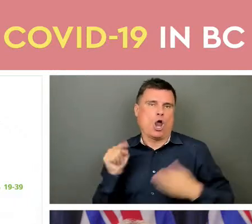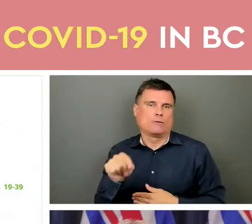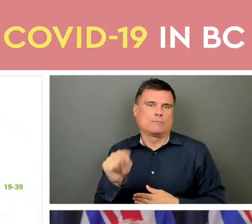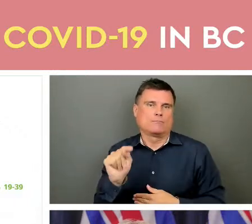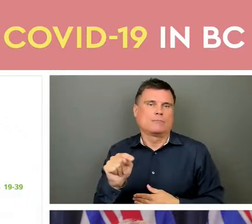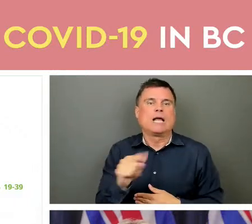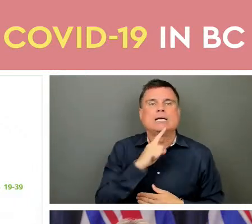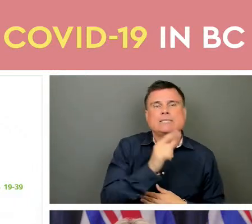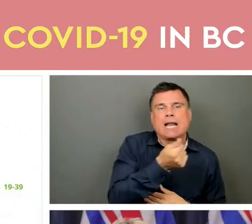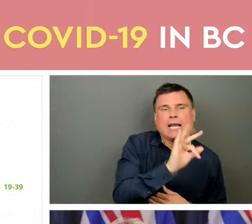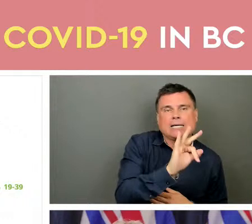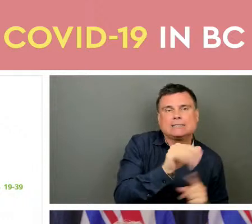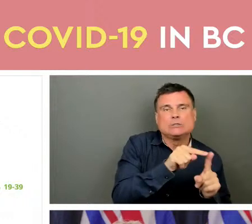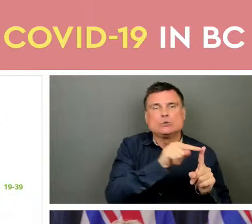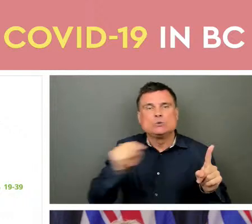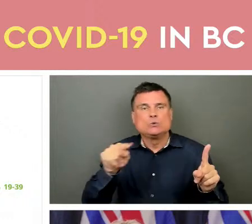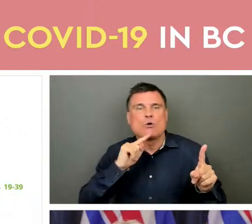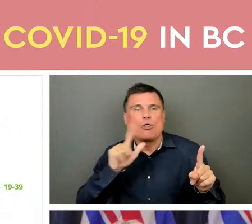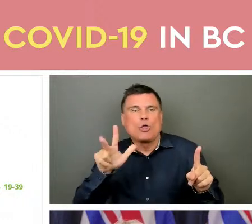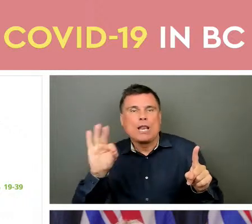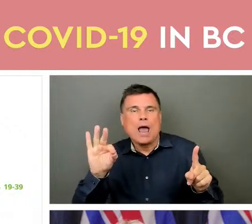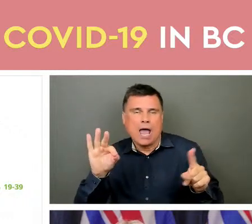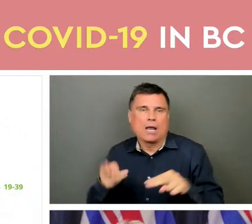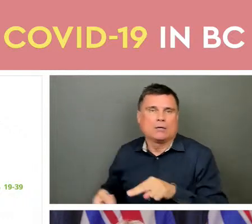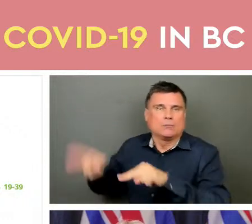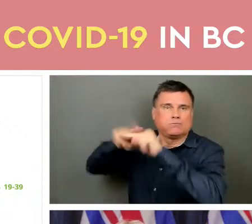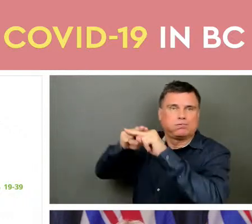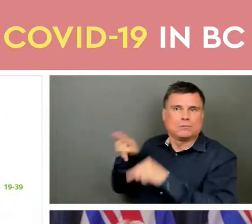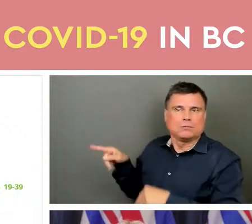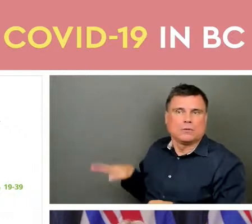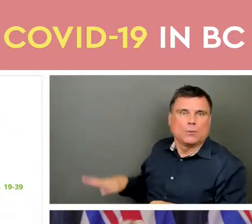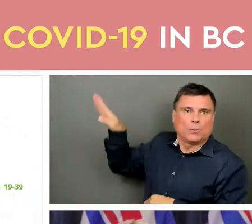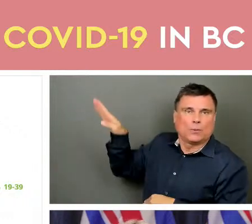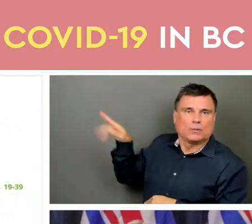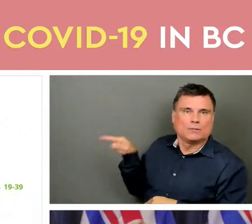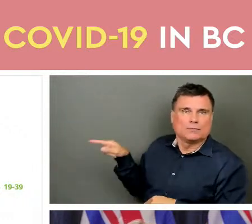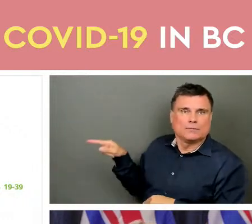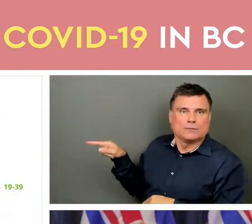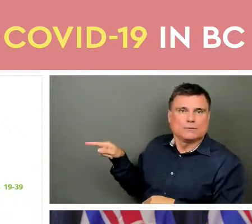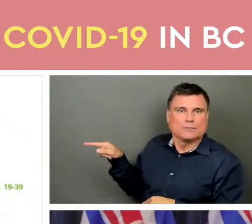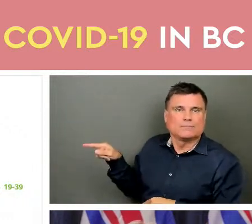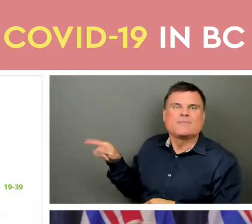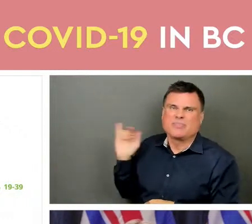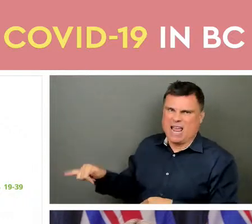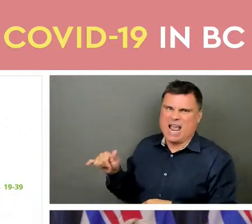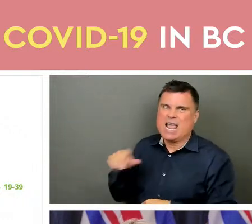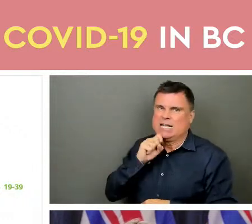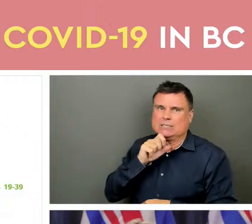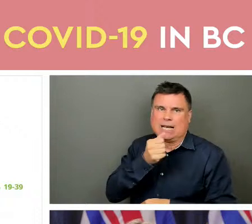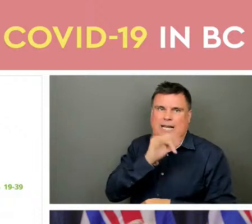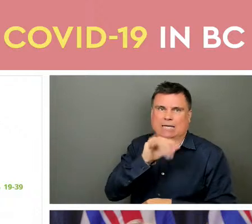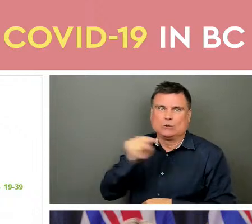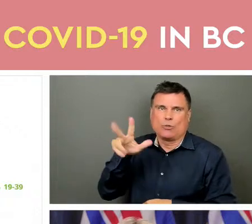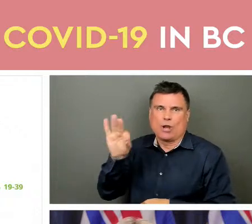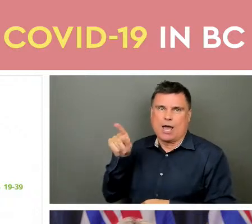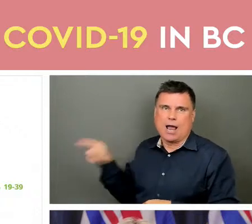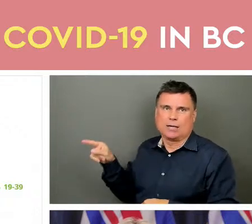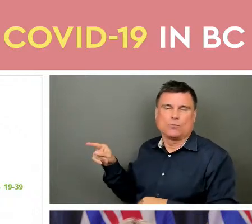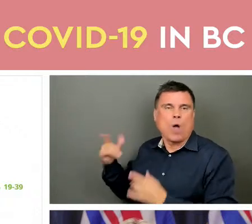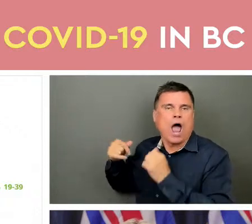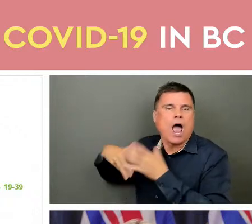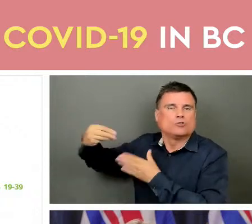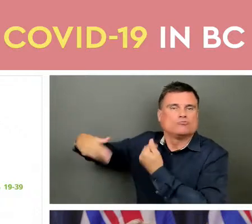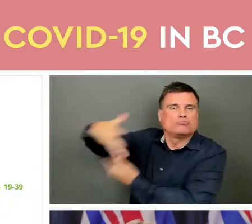19 and 39 are driving the rise in increase in cases. And we know in that age group, they were the last of